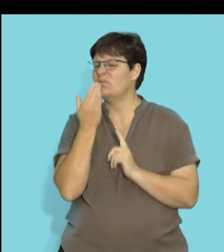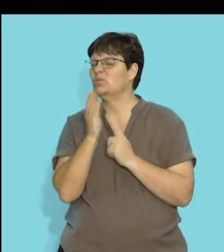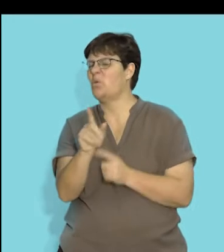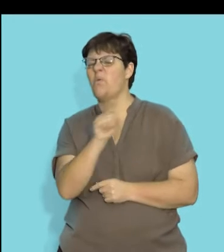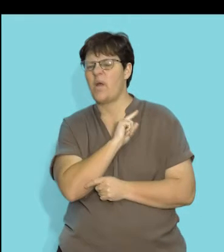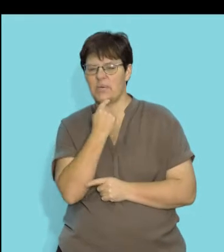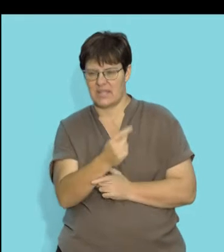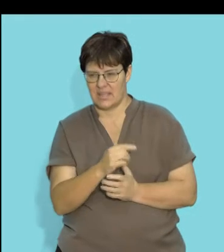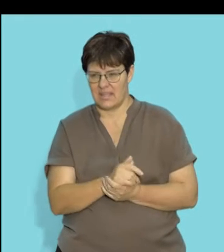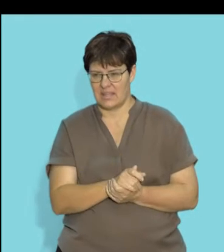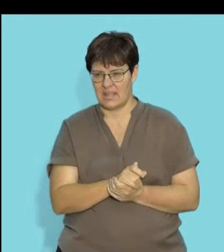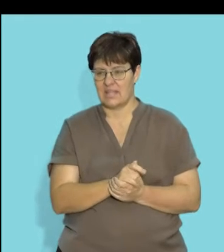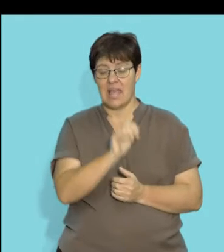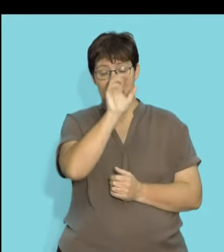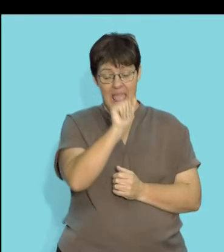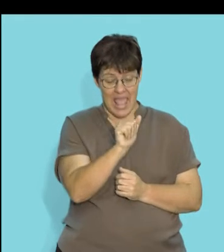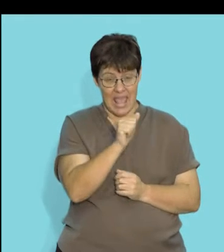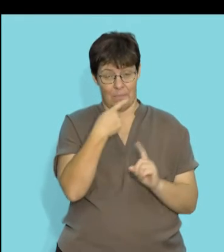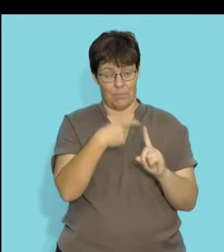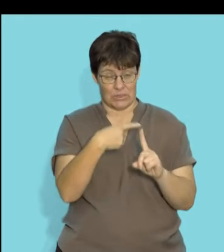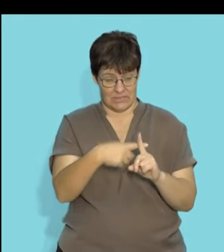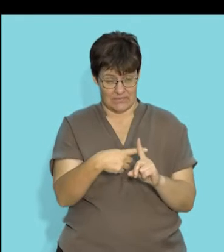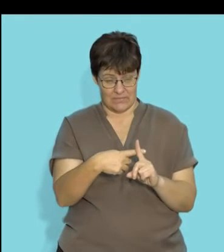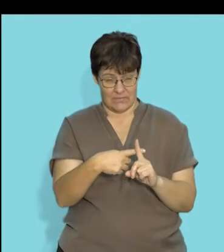face, right? And I will show you why we say that.